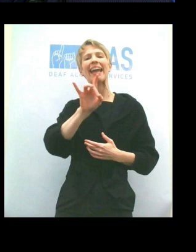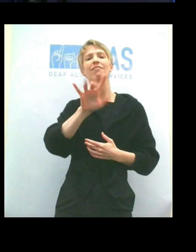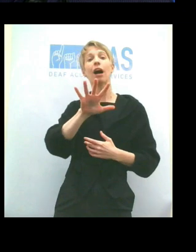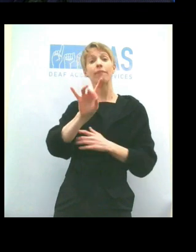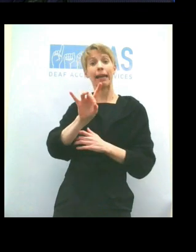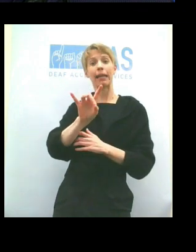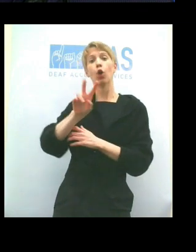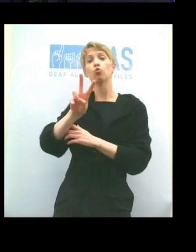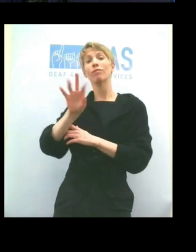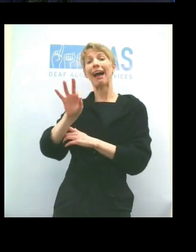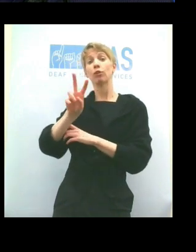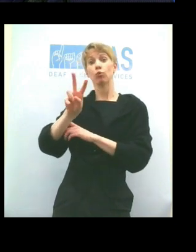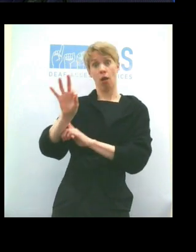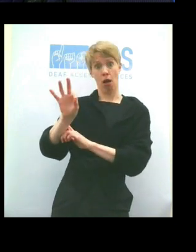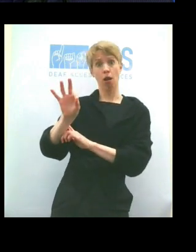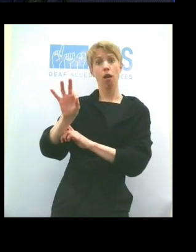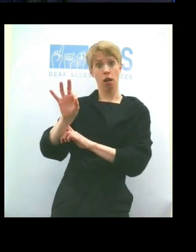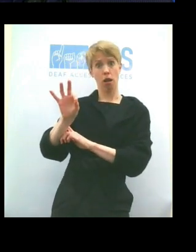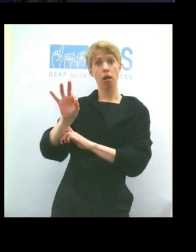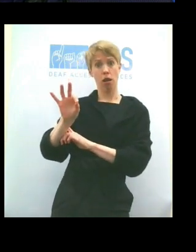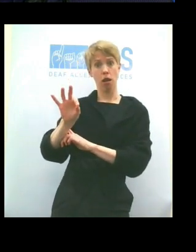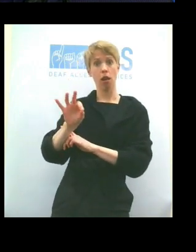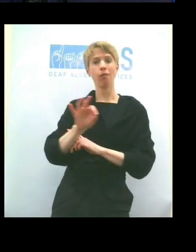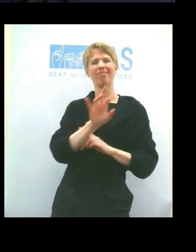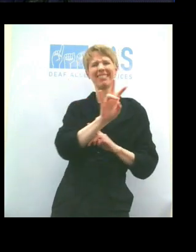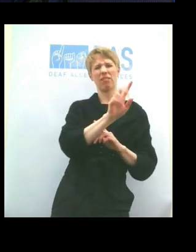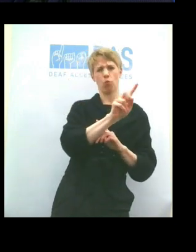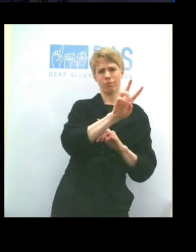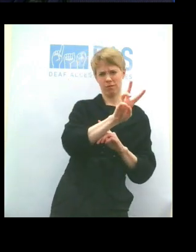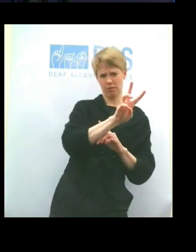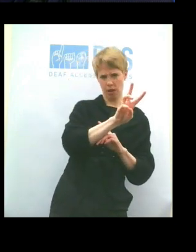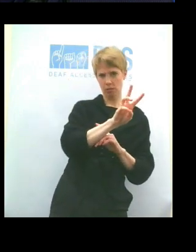858-2929. Once again, that's in the area code